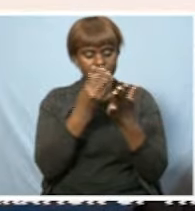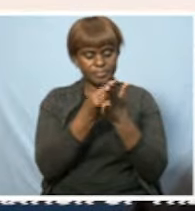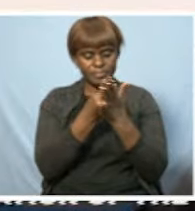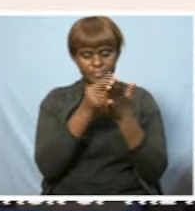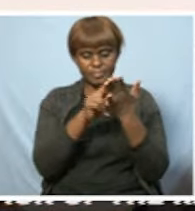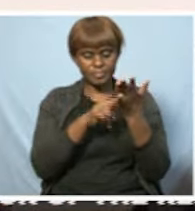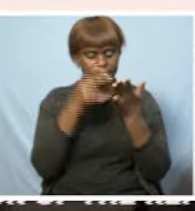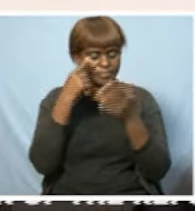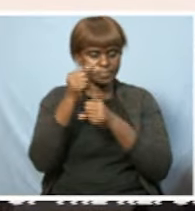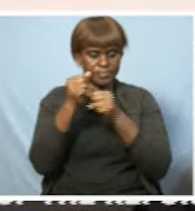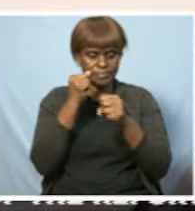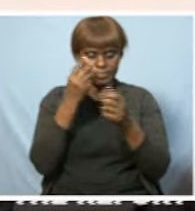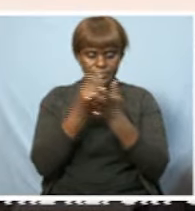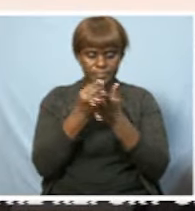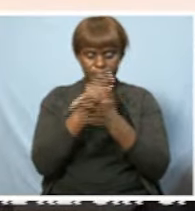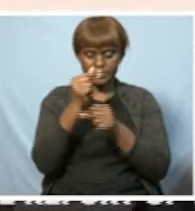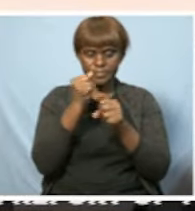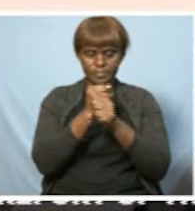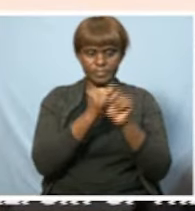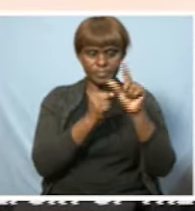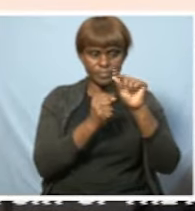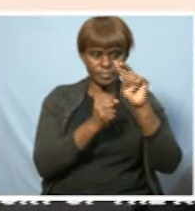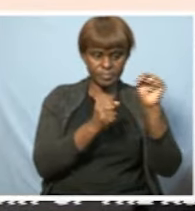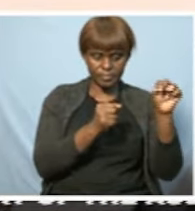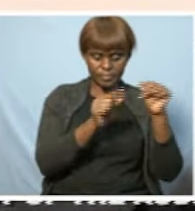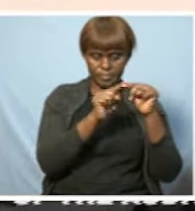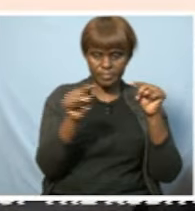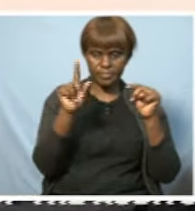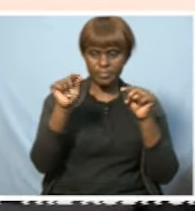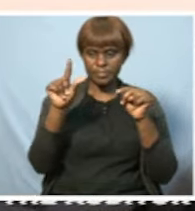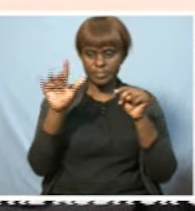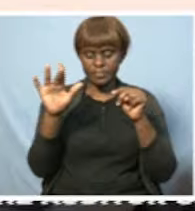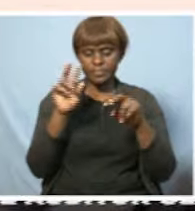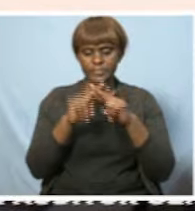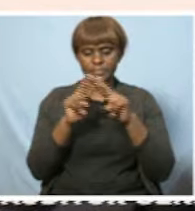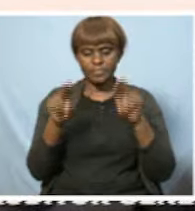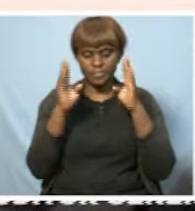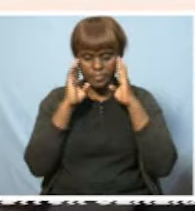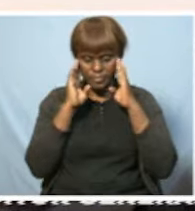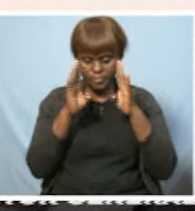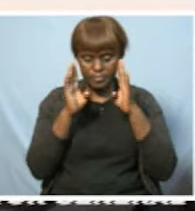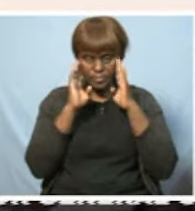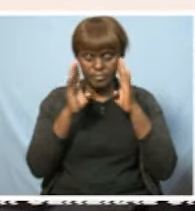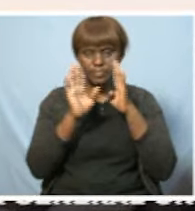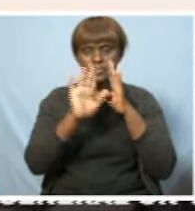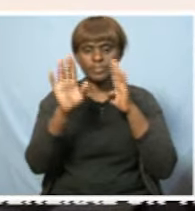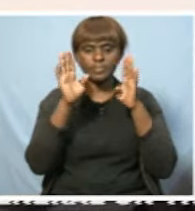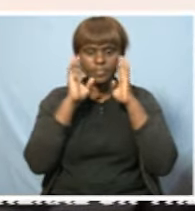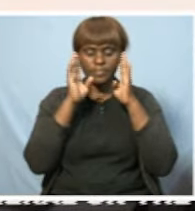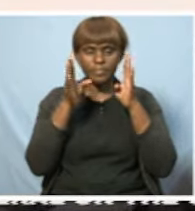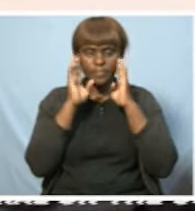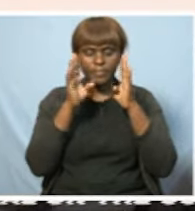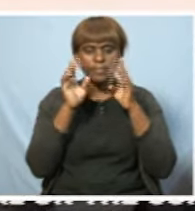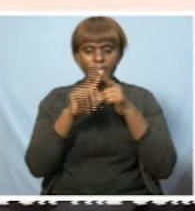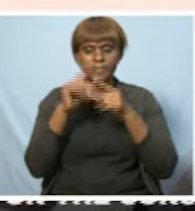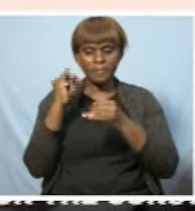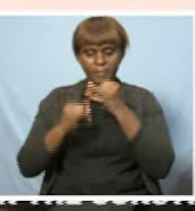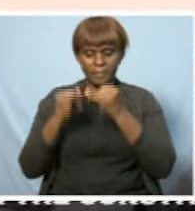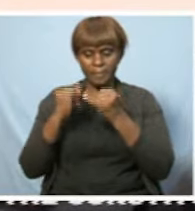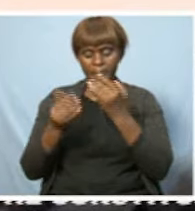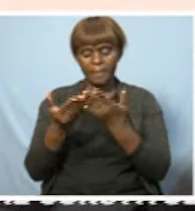years 2022 to 2025. And Chair, I would draw your attention to the last page.